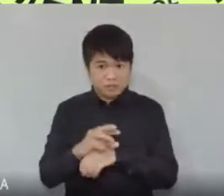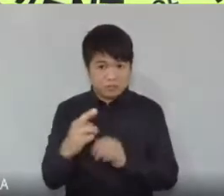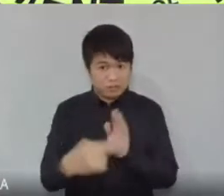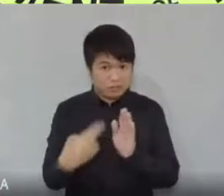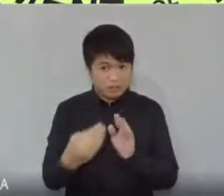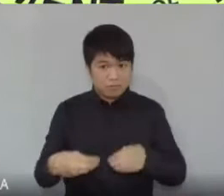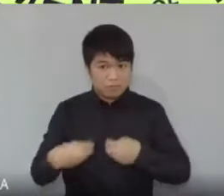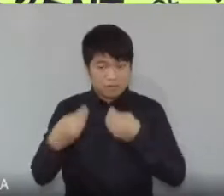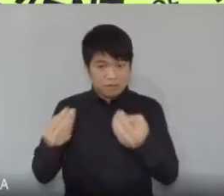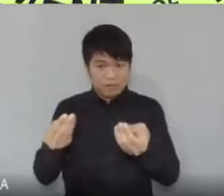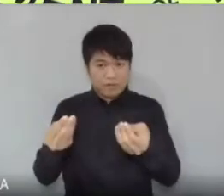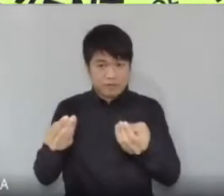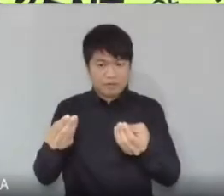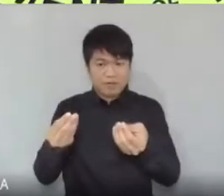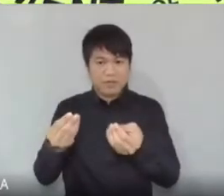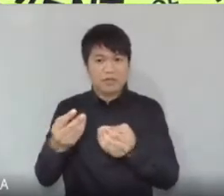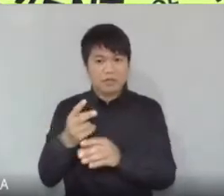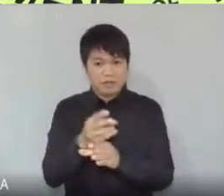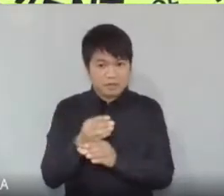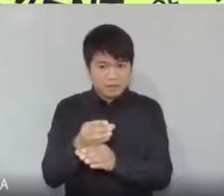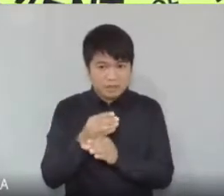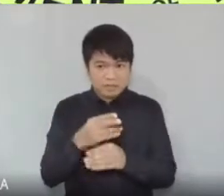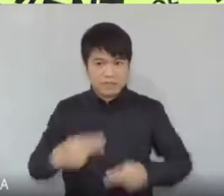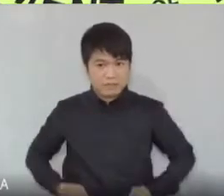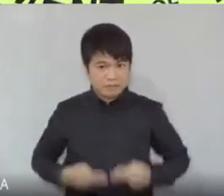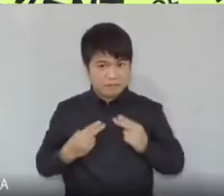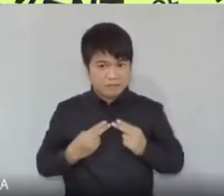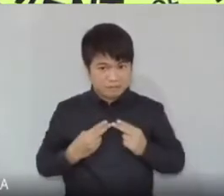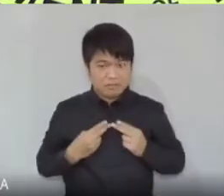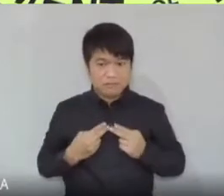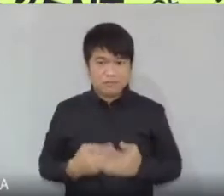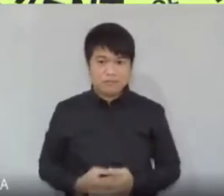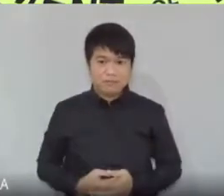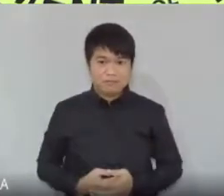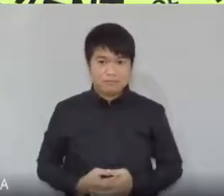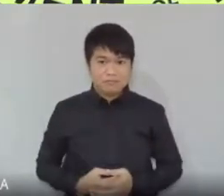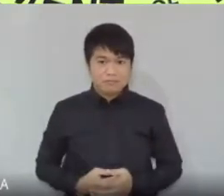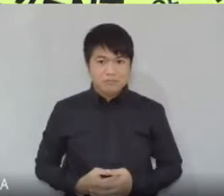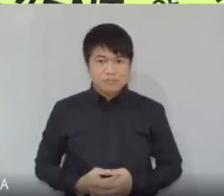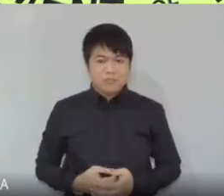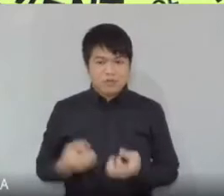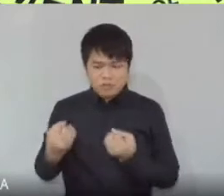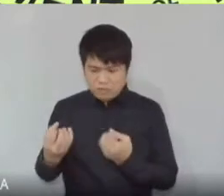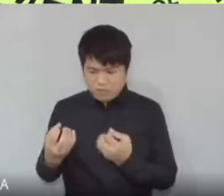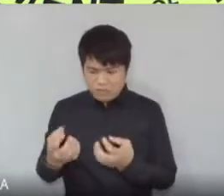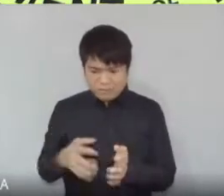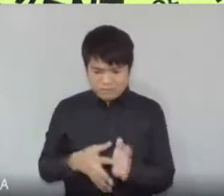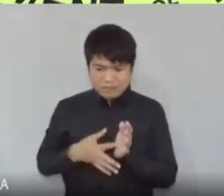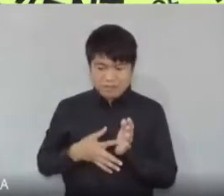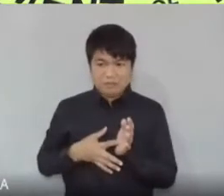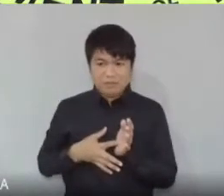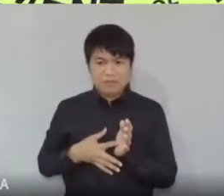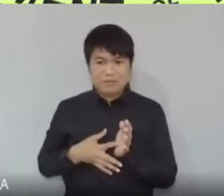eCongress is an excellent opportunity to forward the sustainable integration of telehealth in healthcare.